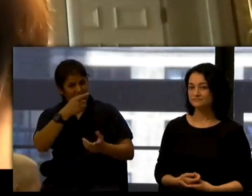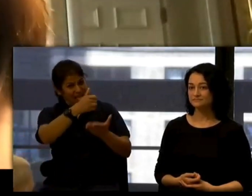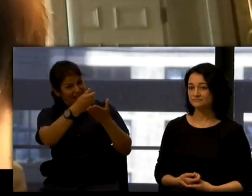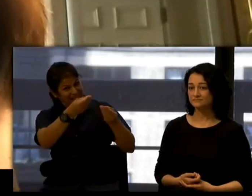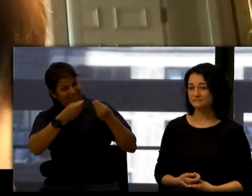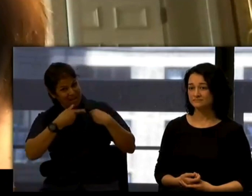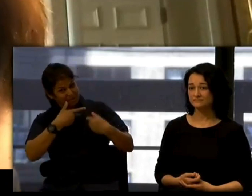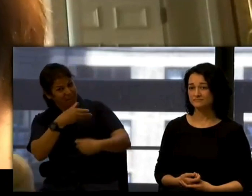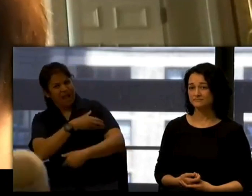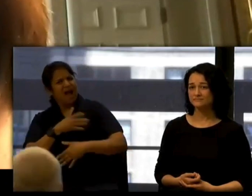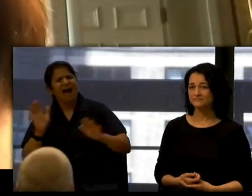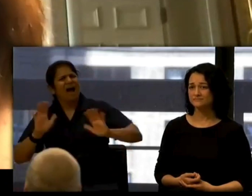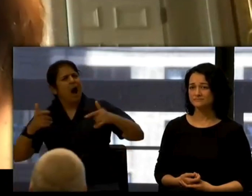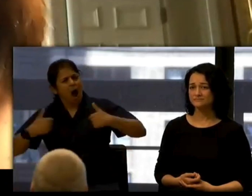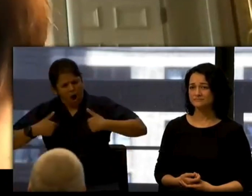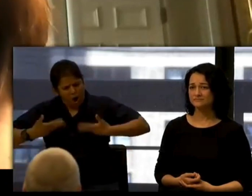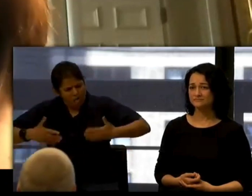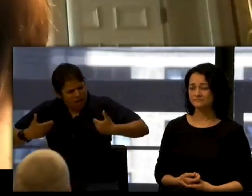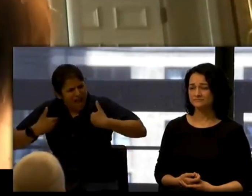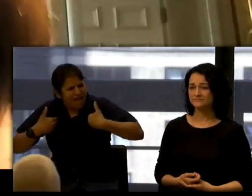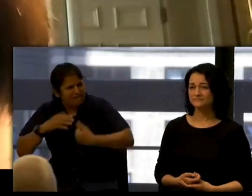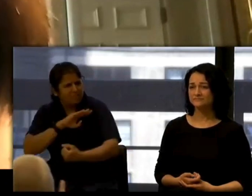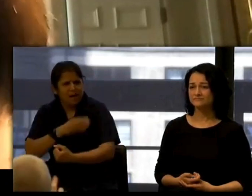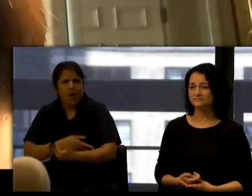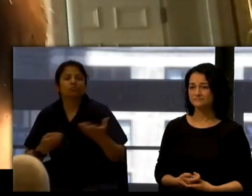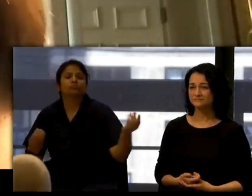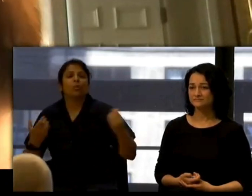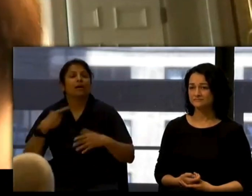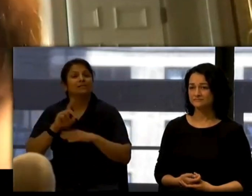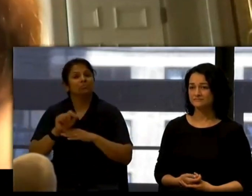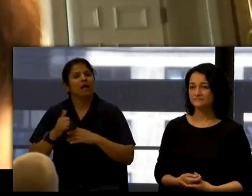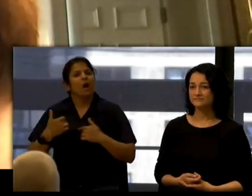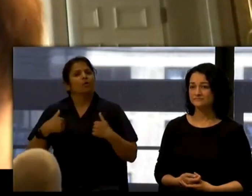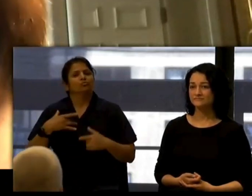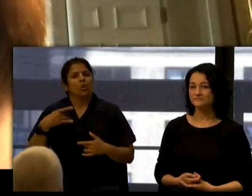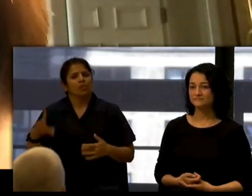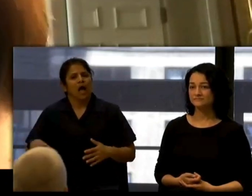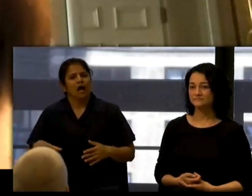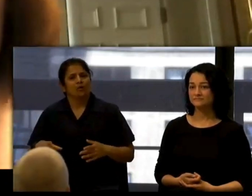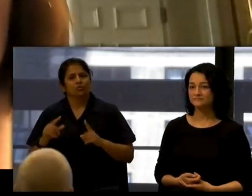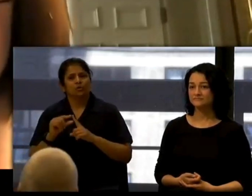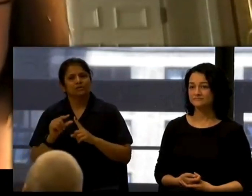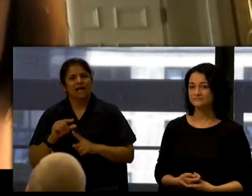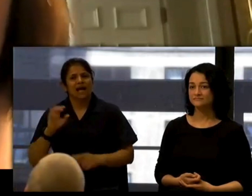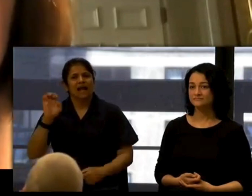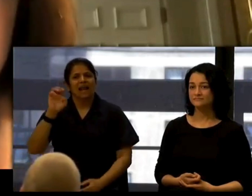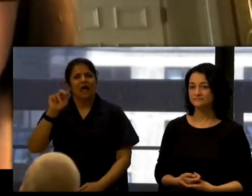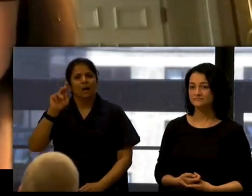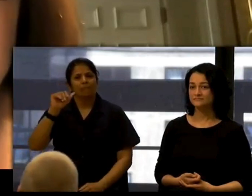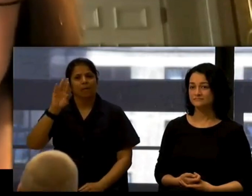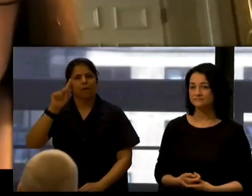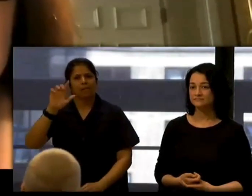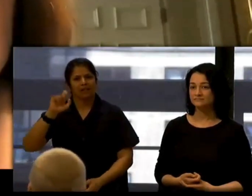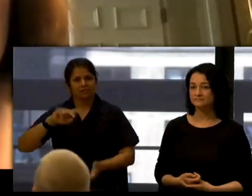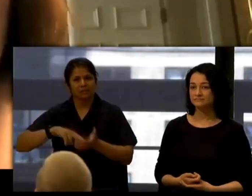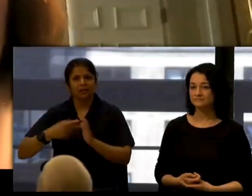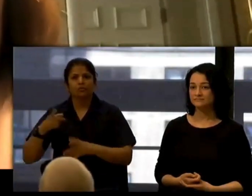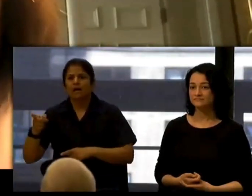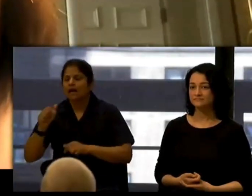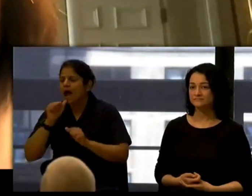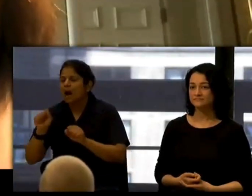disability community did not like the term enable, because it implied that we were unable to do things. We are in fact able, we just